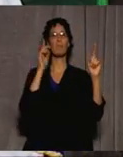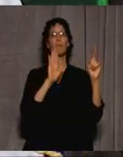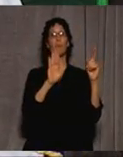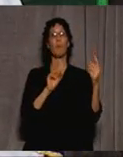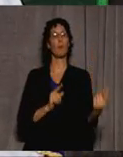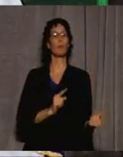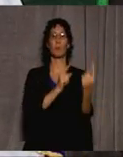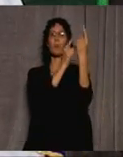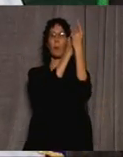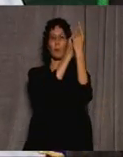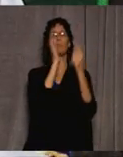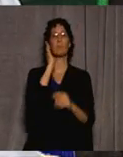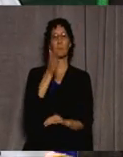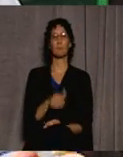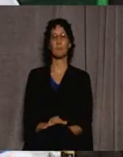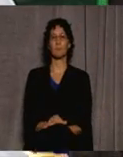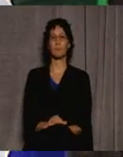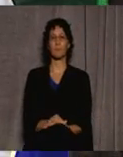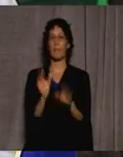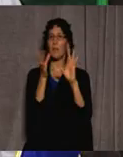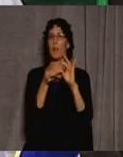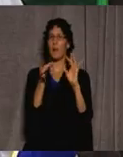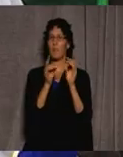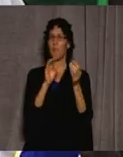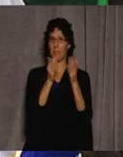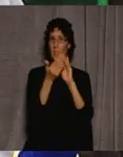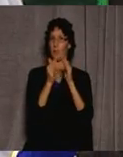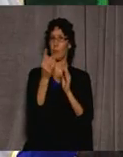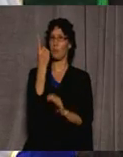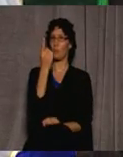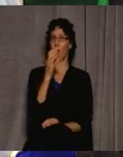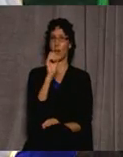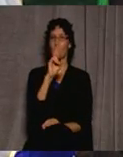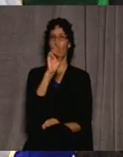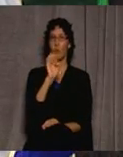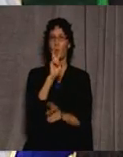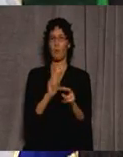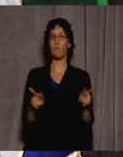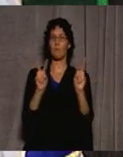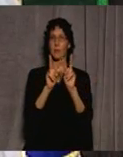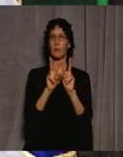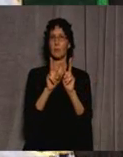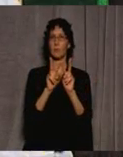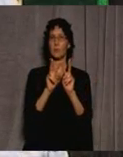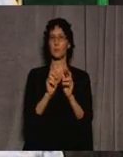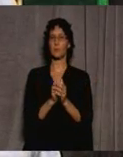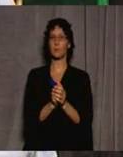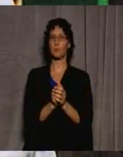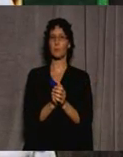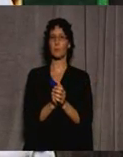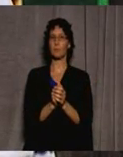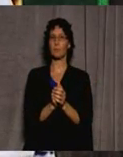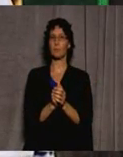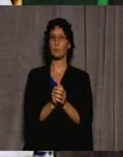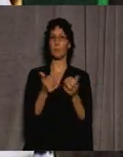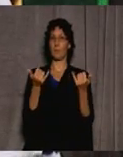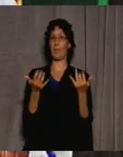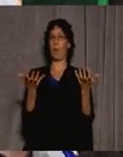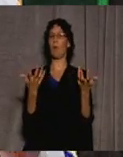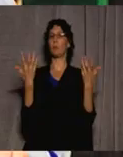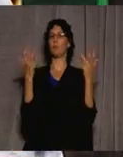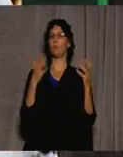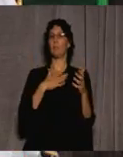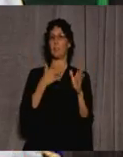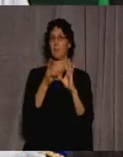successful. I mentioned community as one of the core values, and I would like to finish my comments